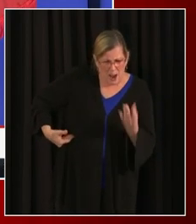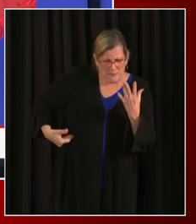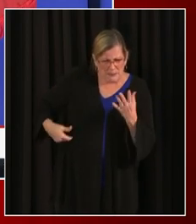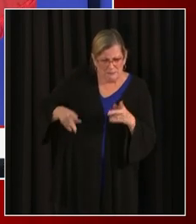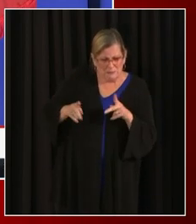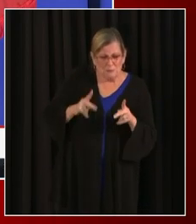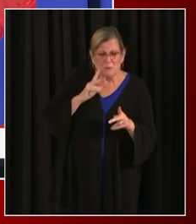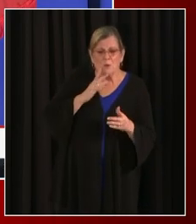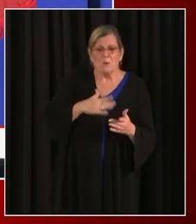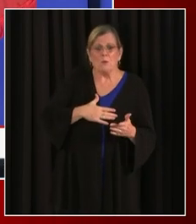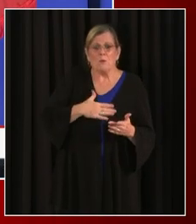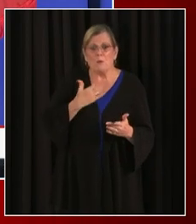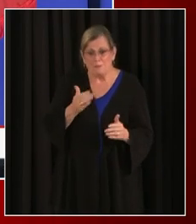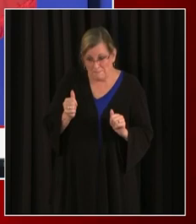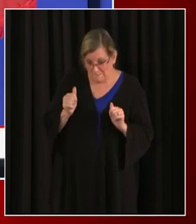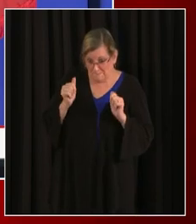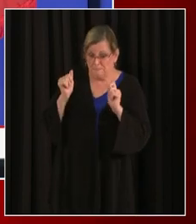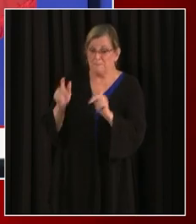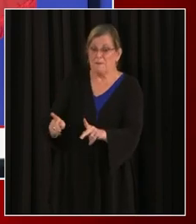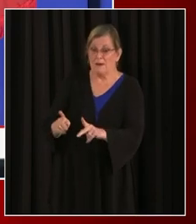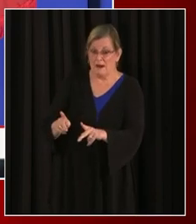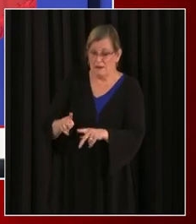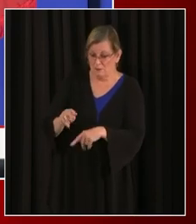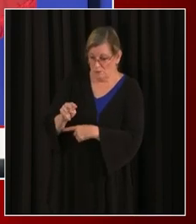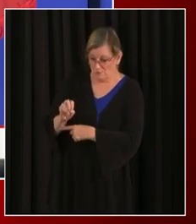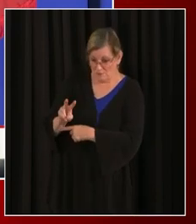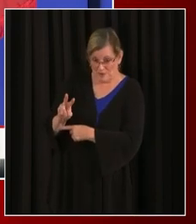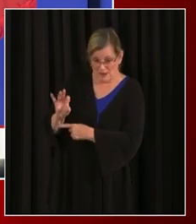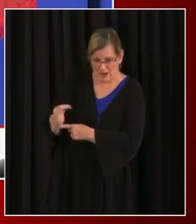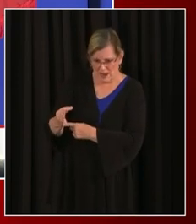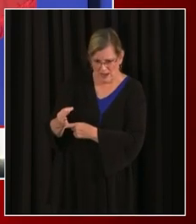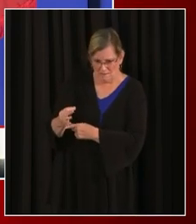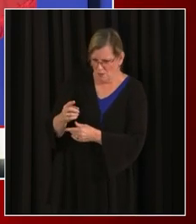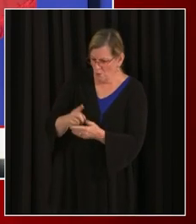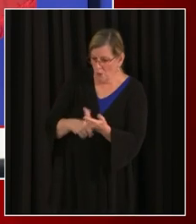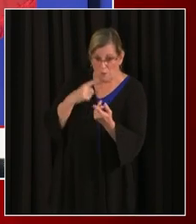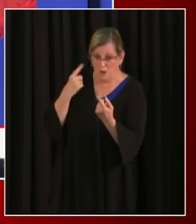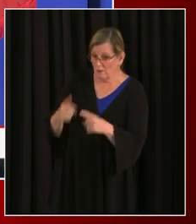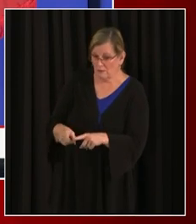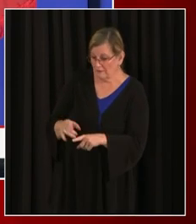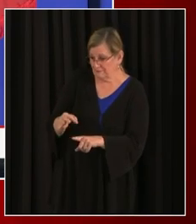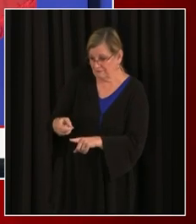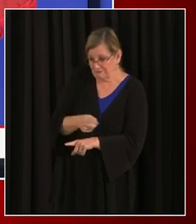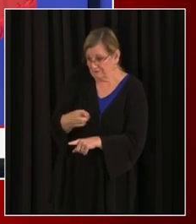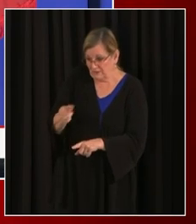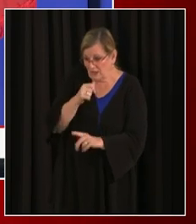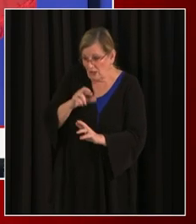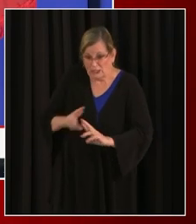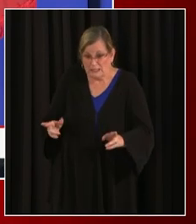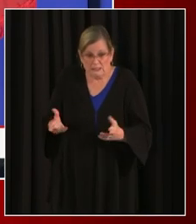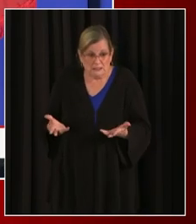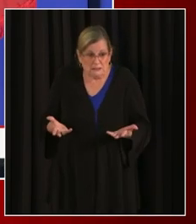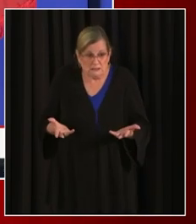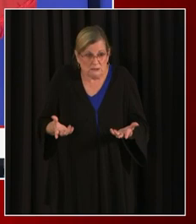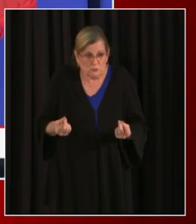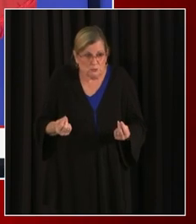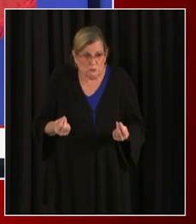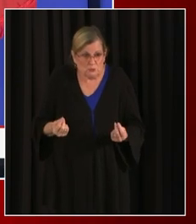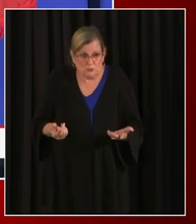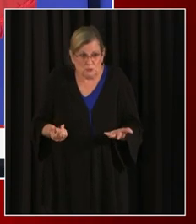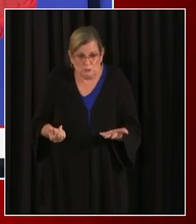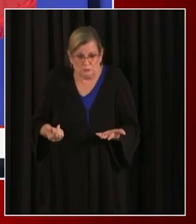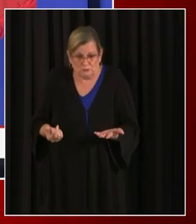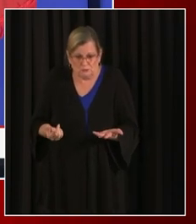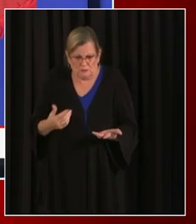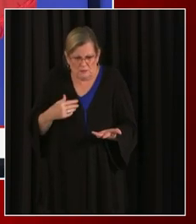to go back November 9th, and what will happen if they are not? or if not enough are. I know the union